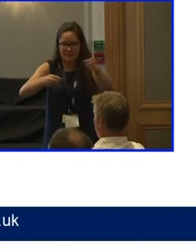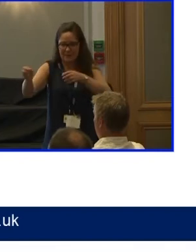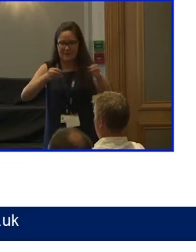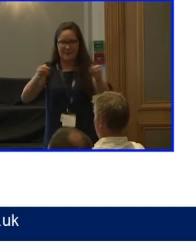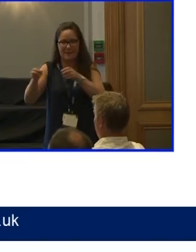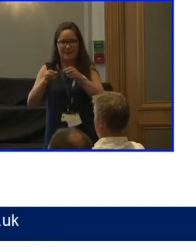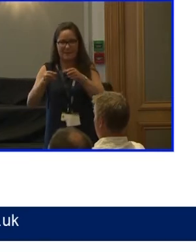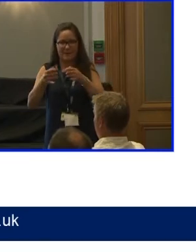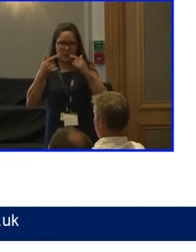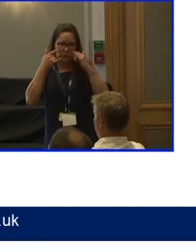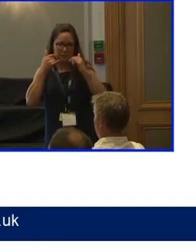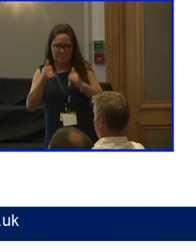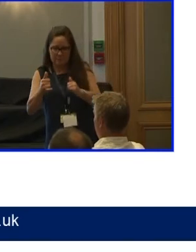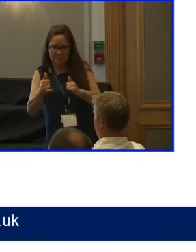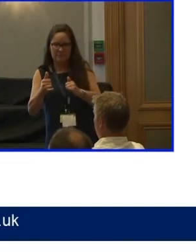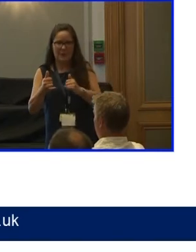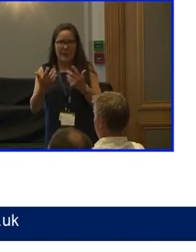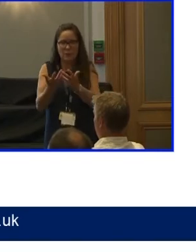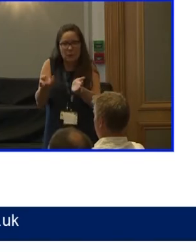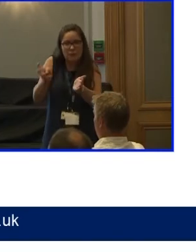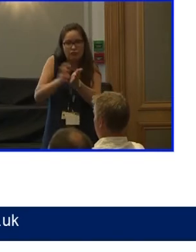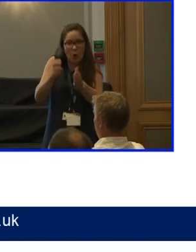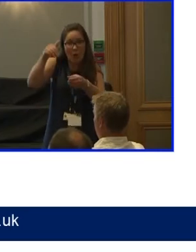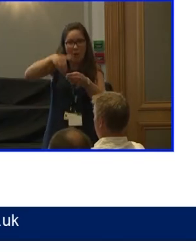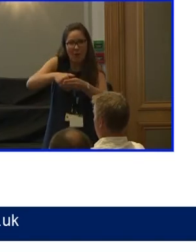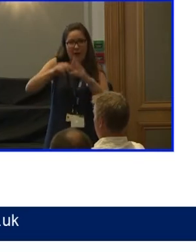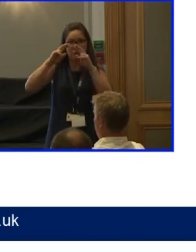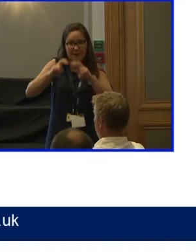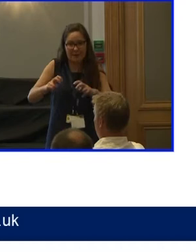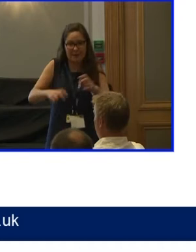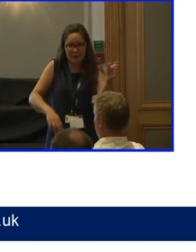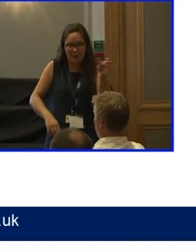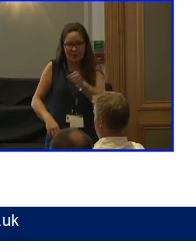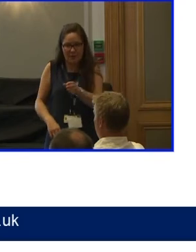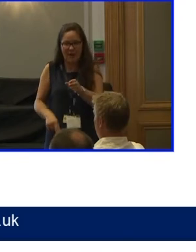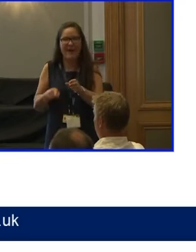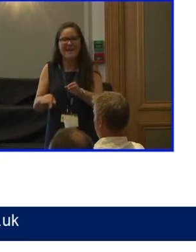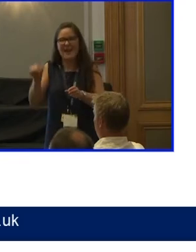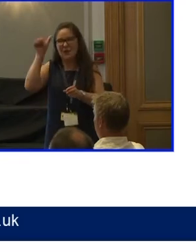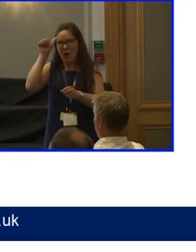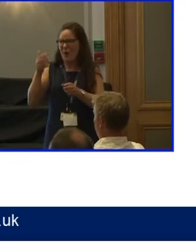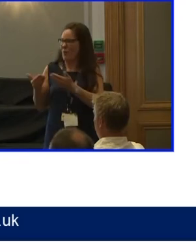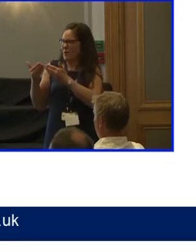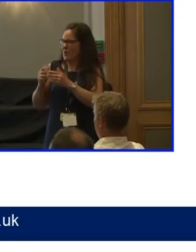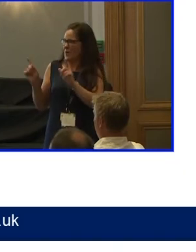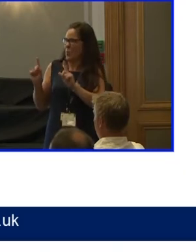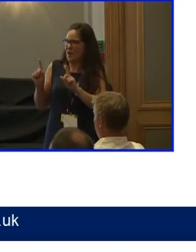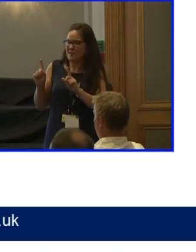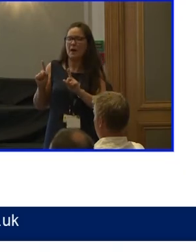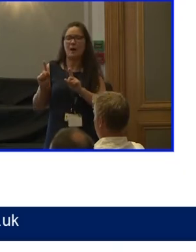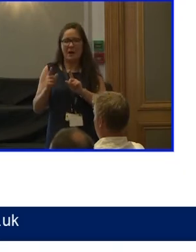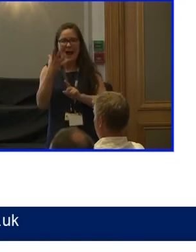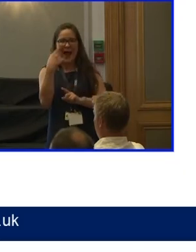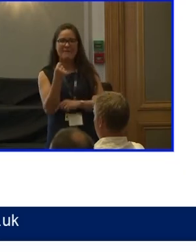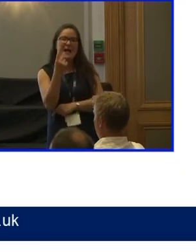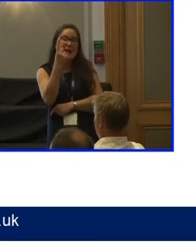at screening or enrollment, that's the first time you may hear about a study. And at that point, it's the eligibility criteria,